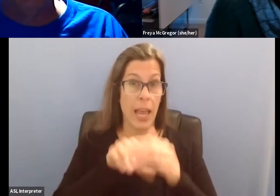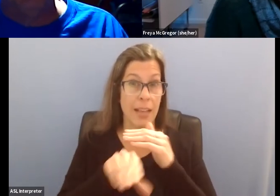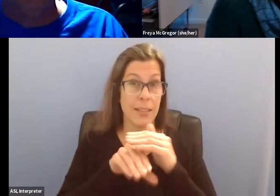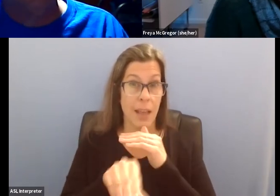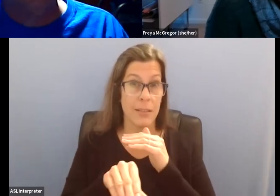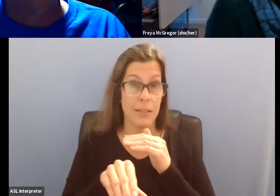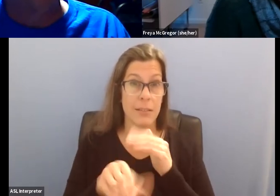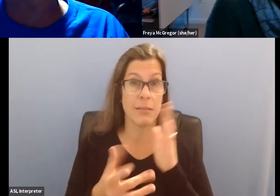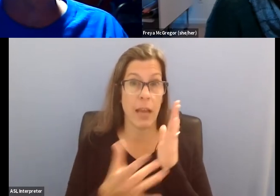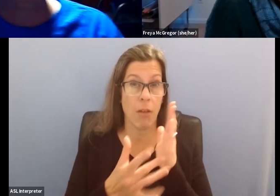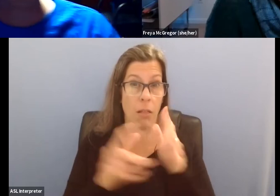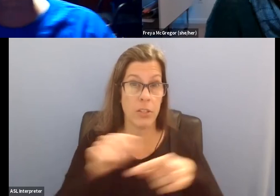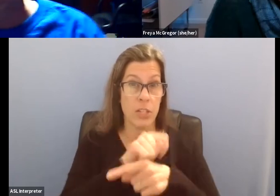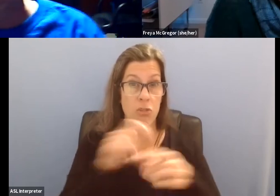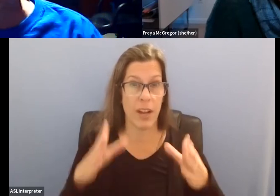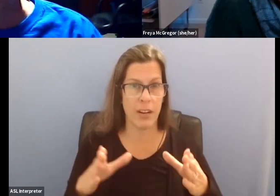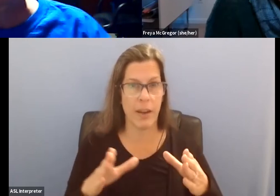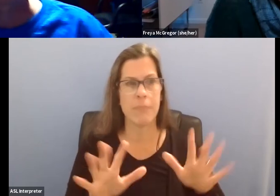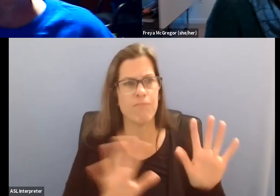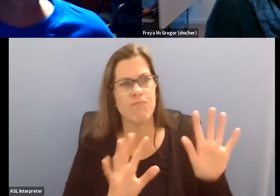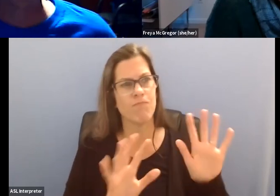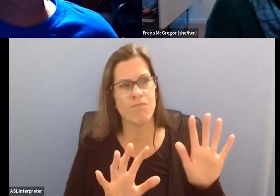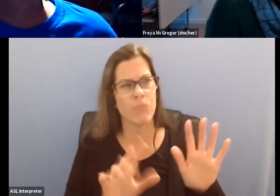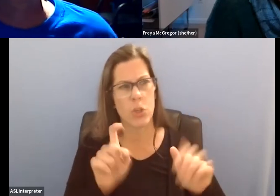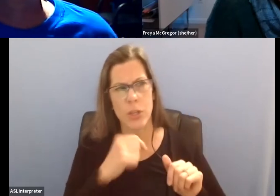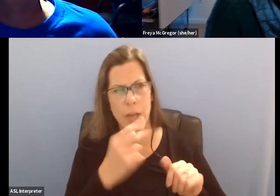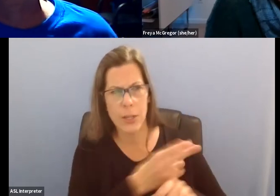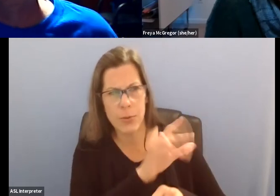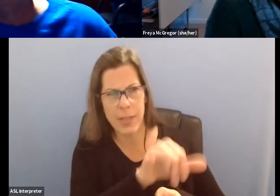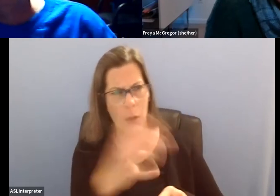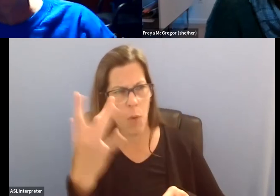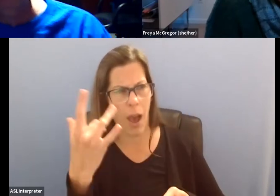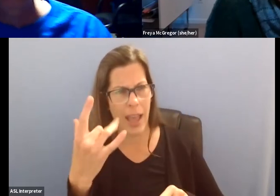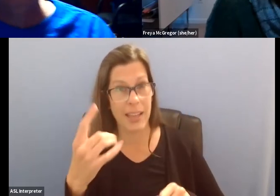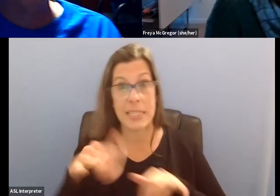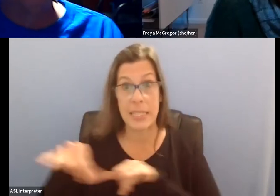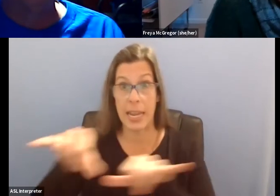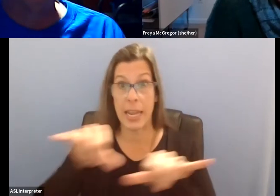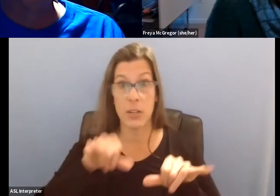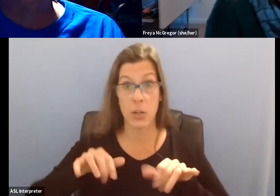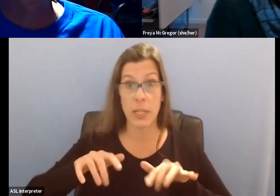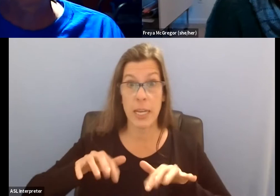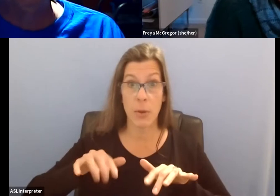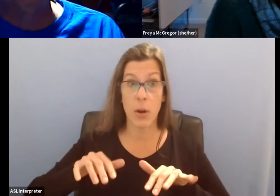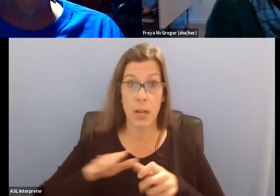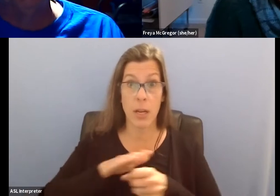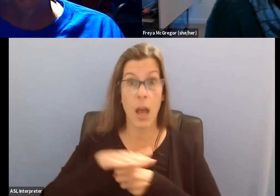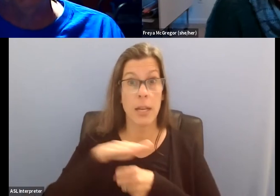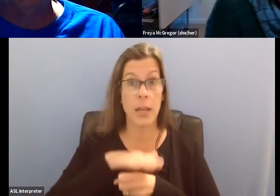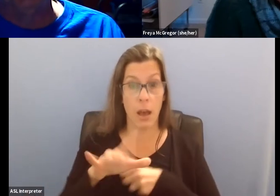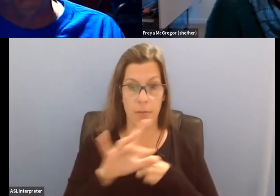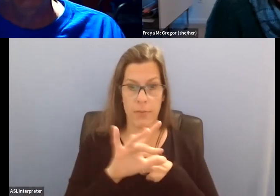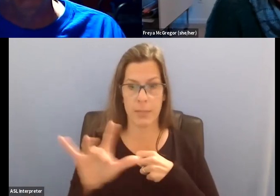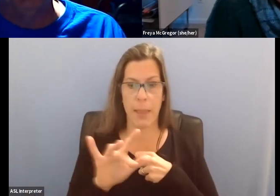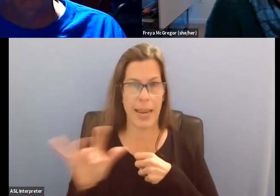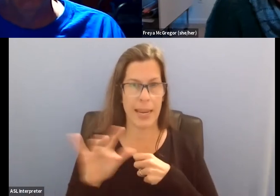those because on a standard desktop keyboard, there's enough space between the sections